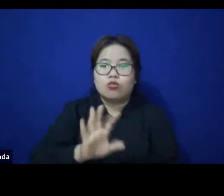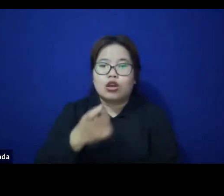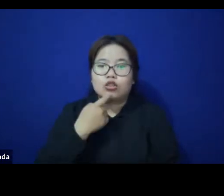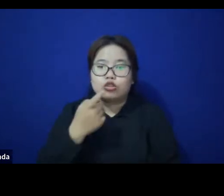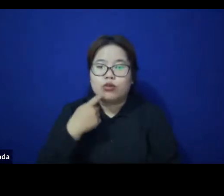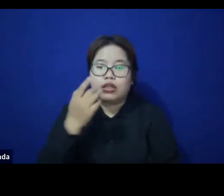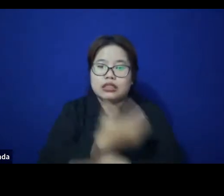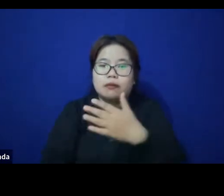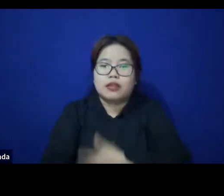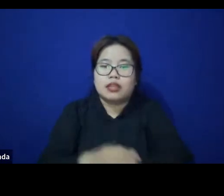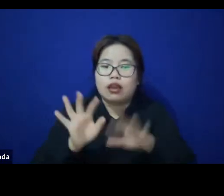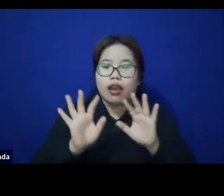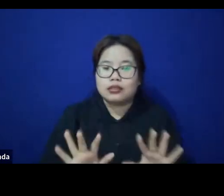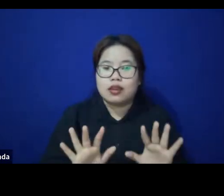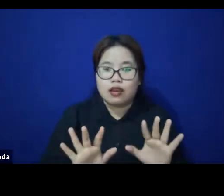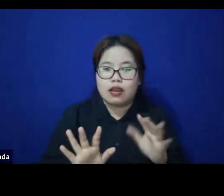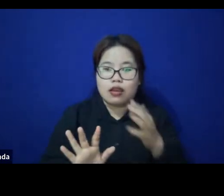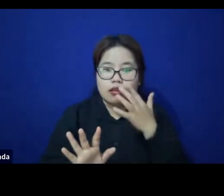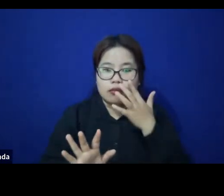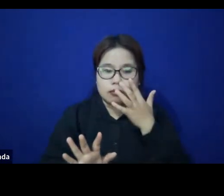Now, what